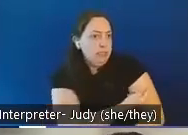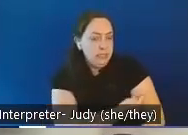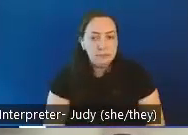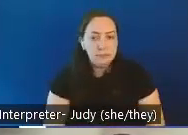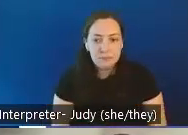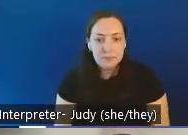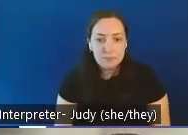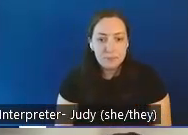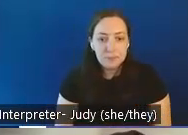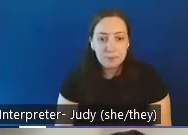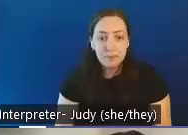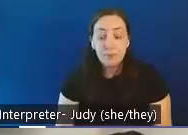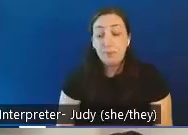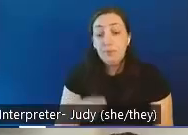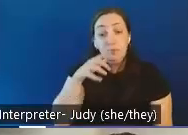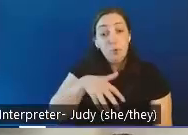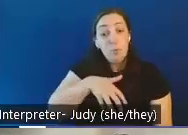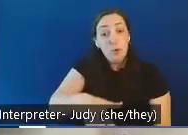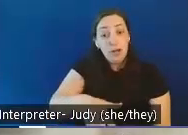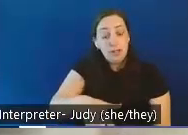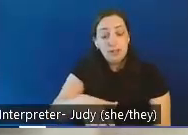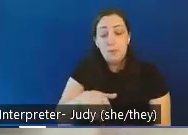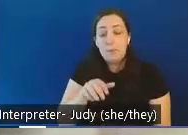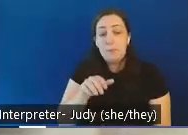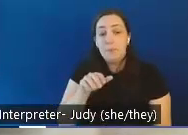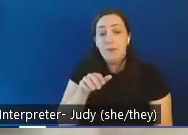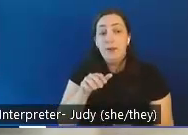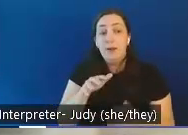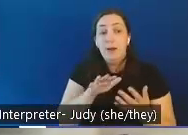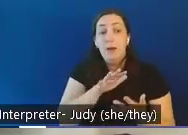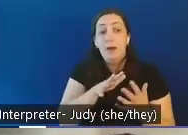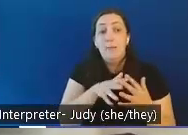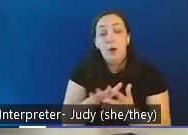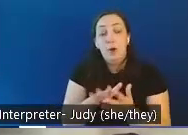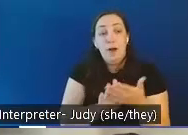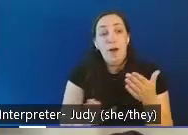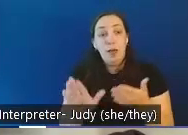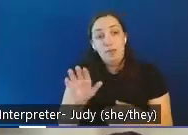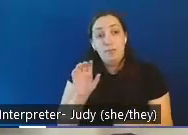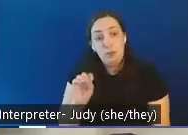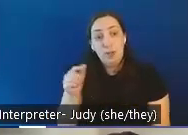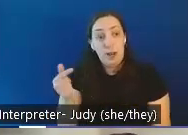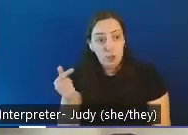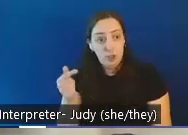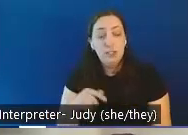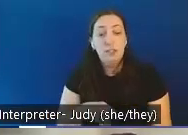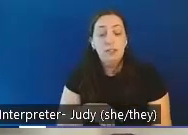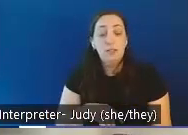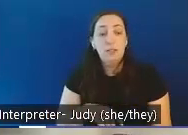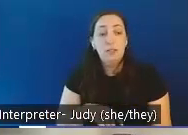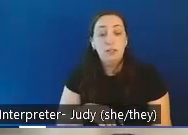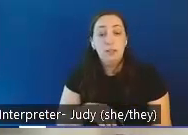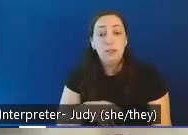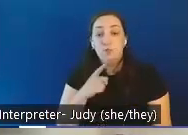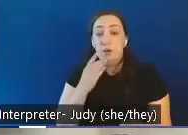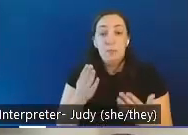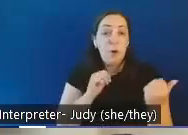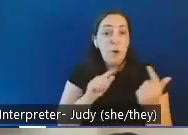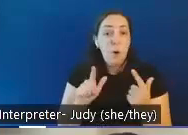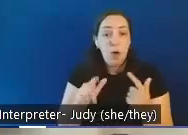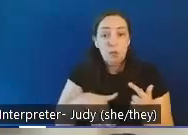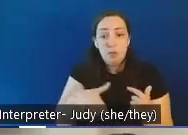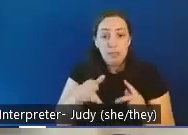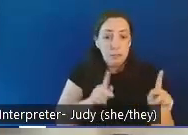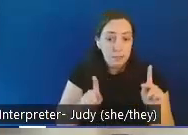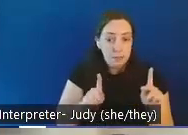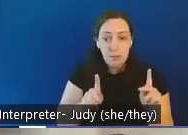For pregnancy, the American College of Obstetricians and Gynecologists have recommended that all pregnant women, get